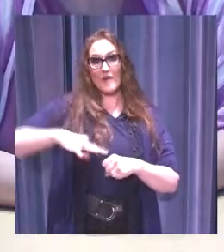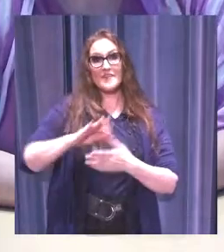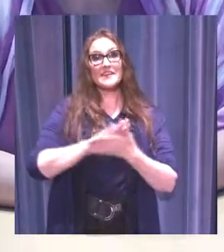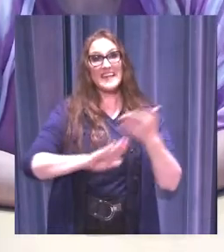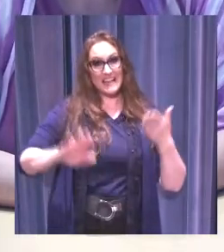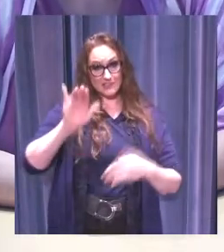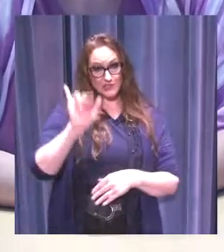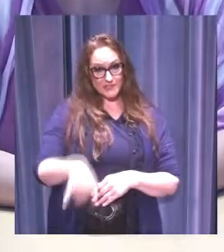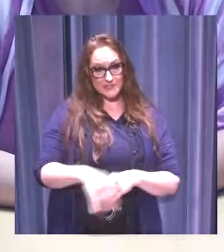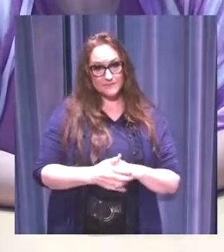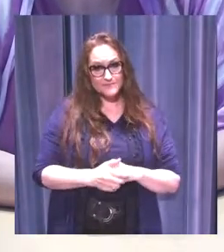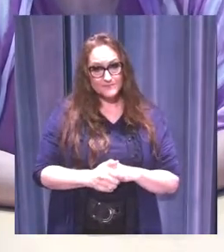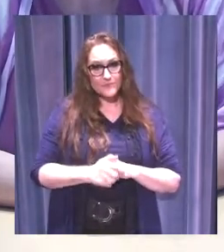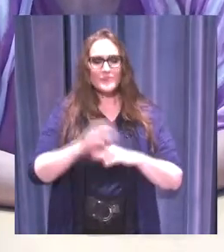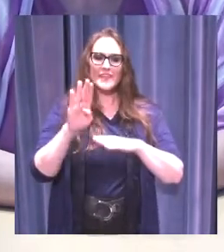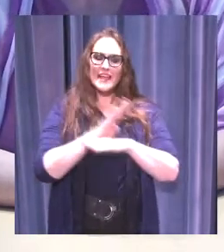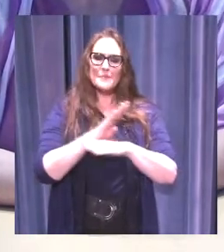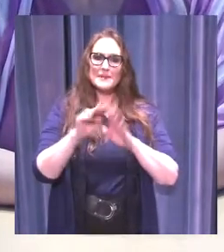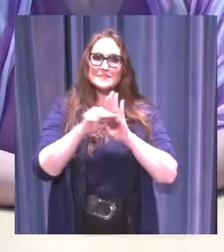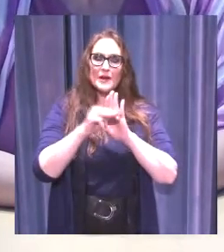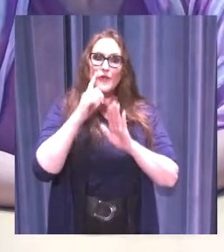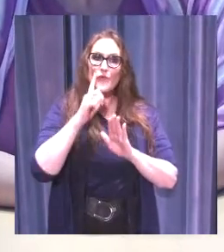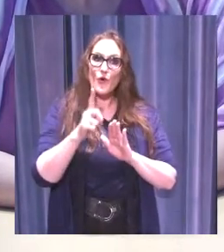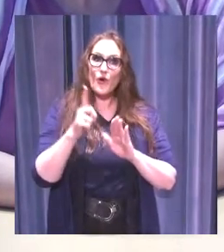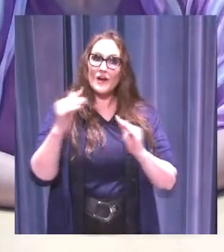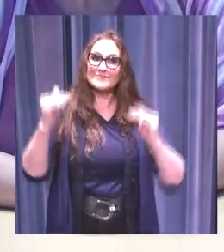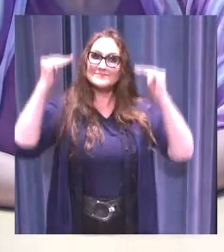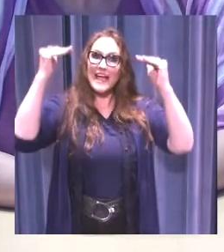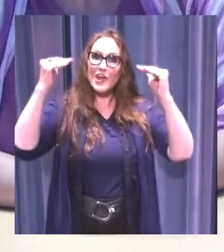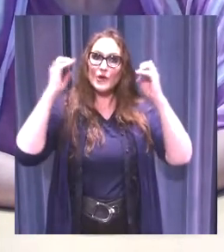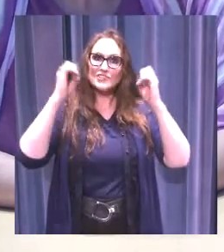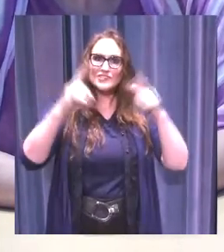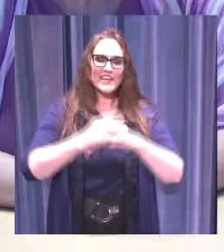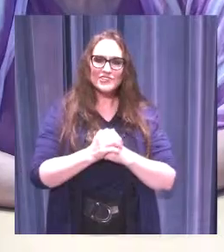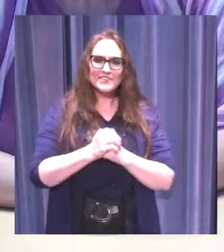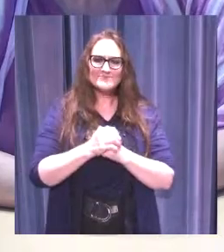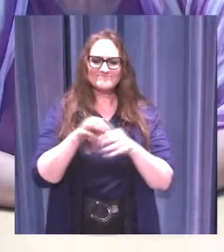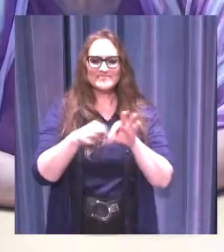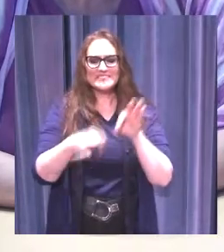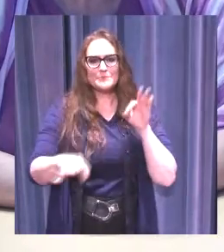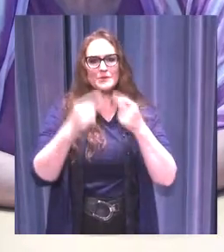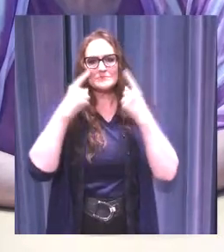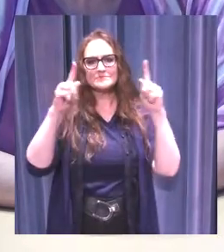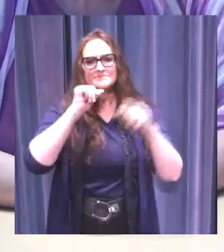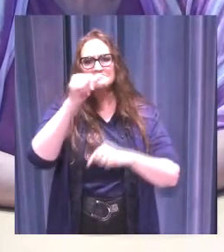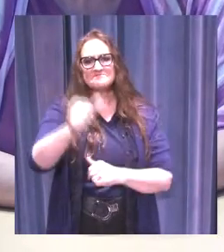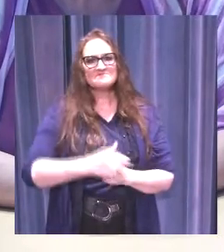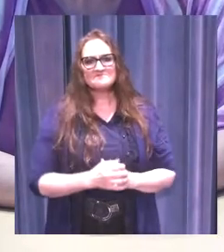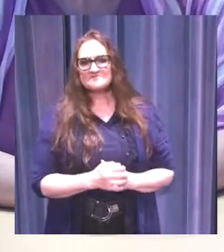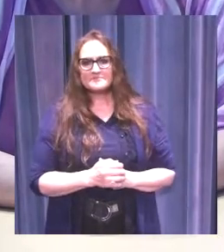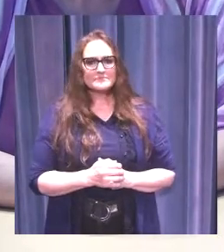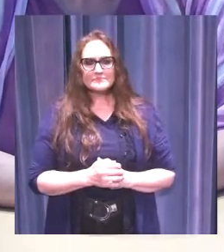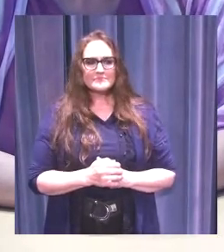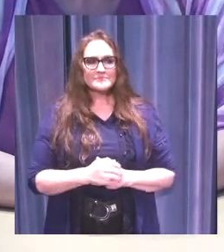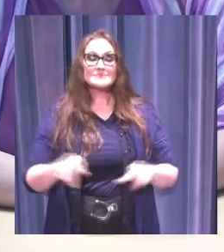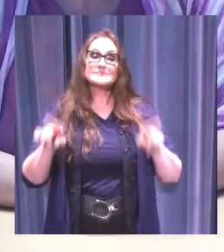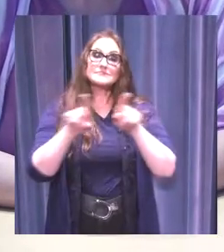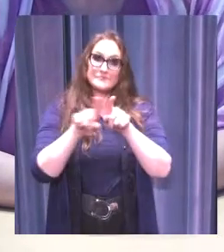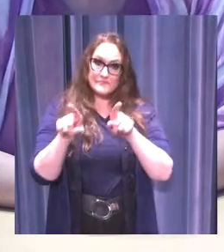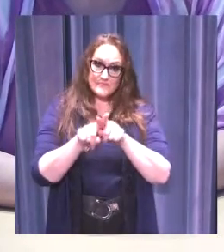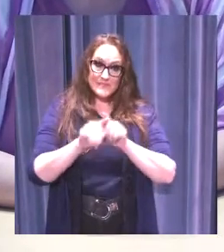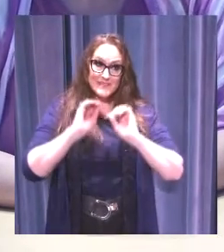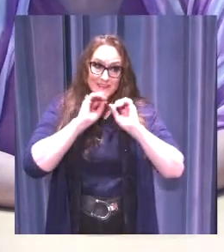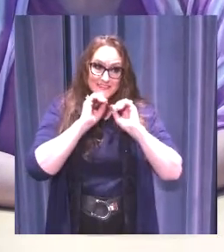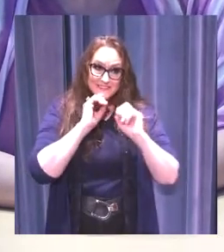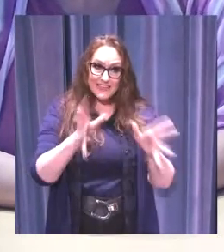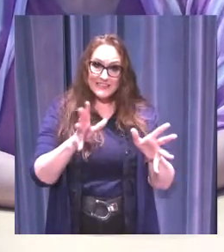colleges. A business model for higher education simply does not work. Additionally,